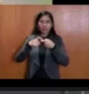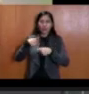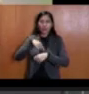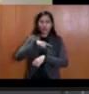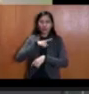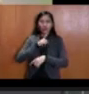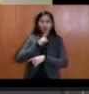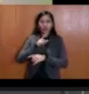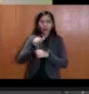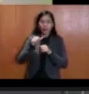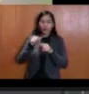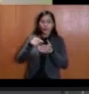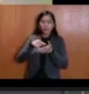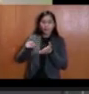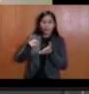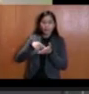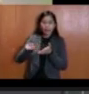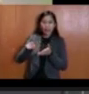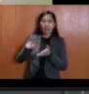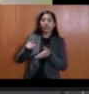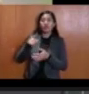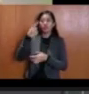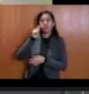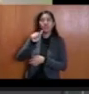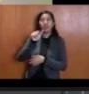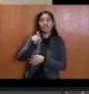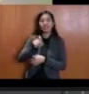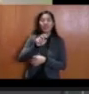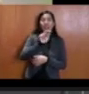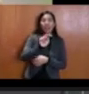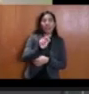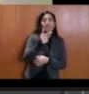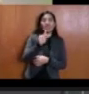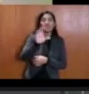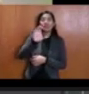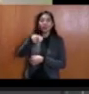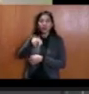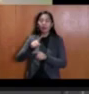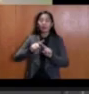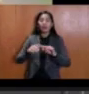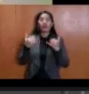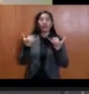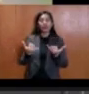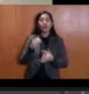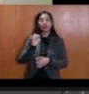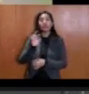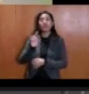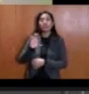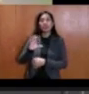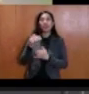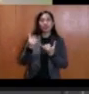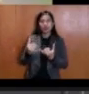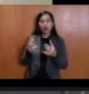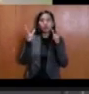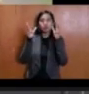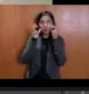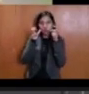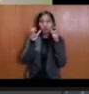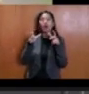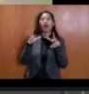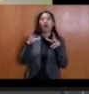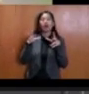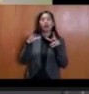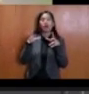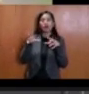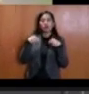paying for the franchise tax of the NGCP. Now it's good that ERC is now listening. NGCP